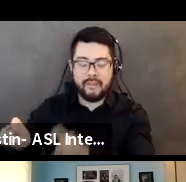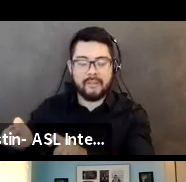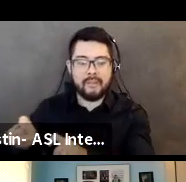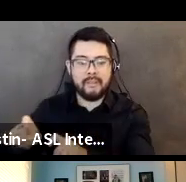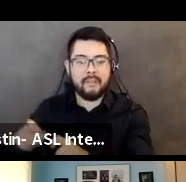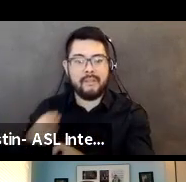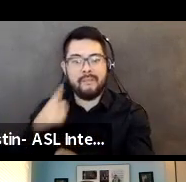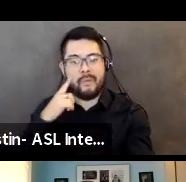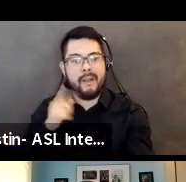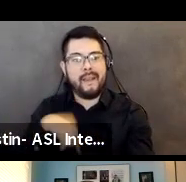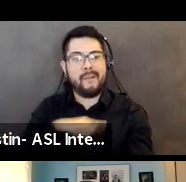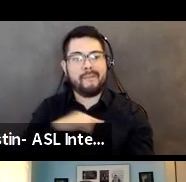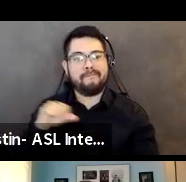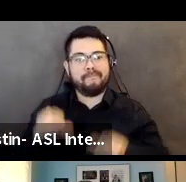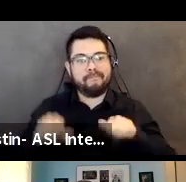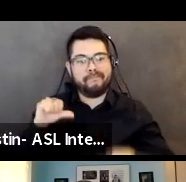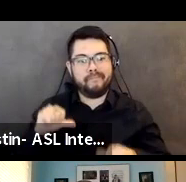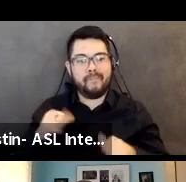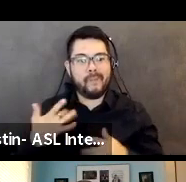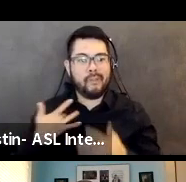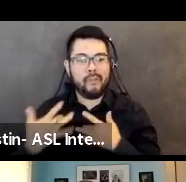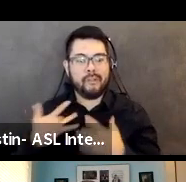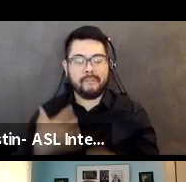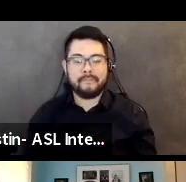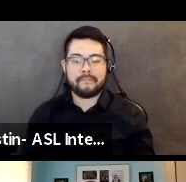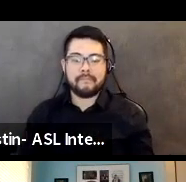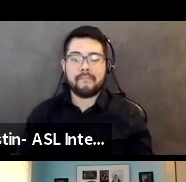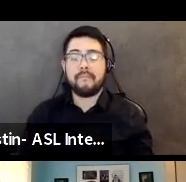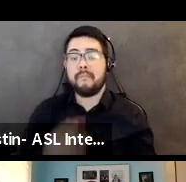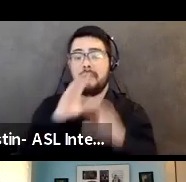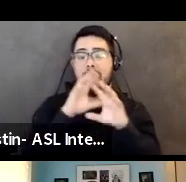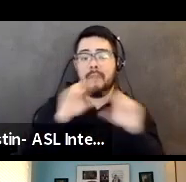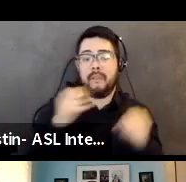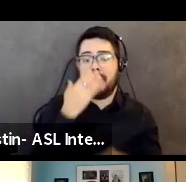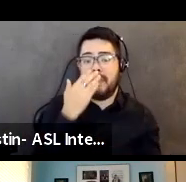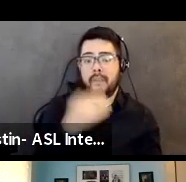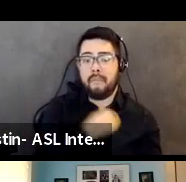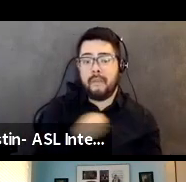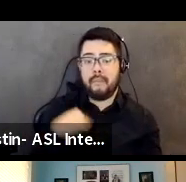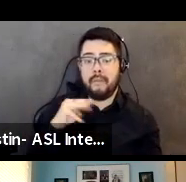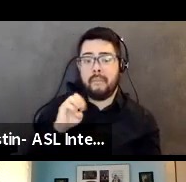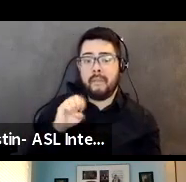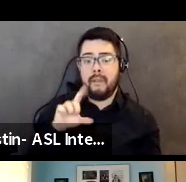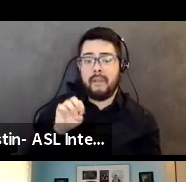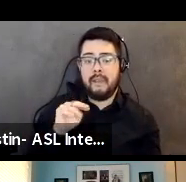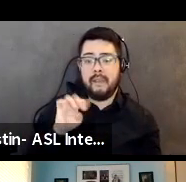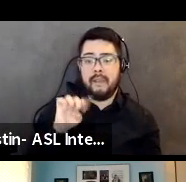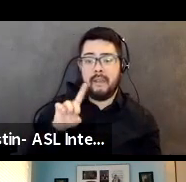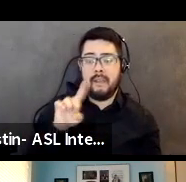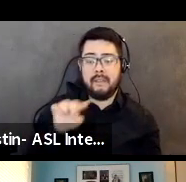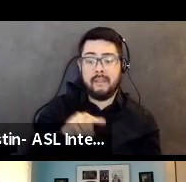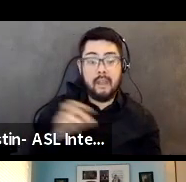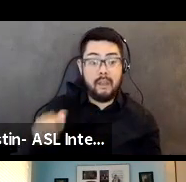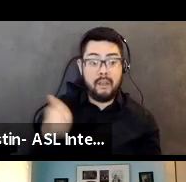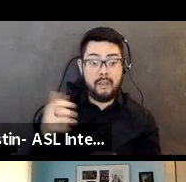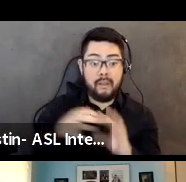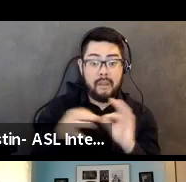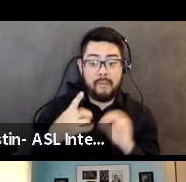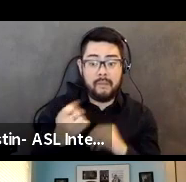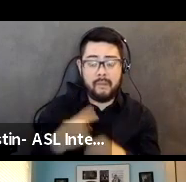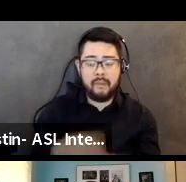uncertainties that i had thank you remember melinda any other questions or comments